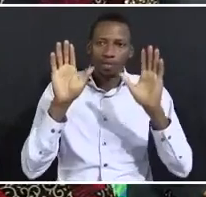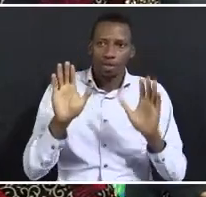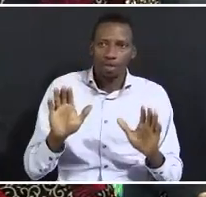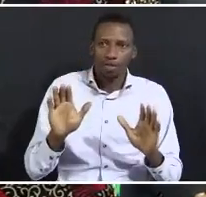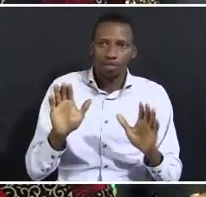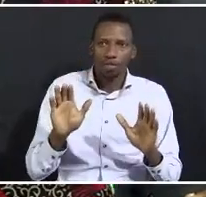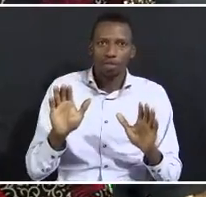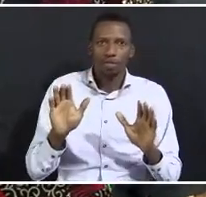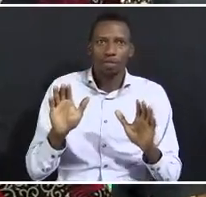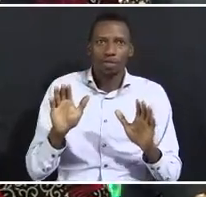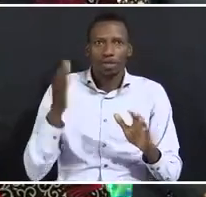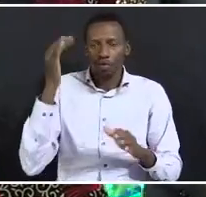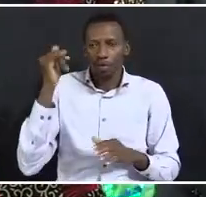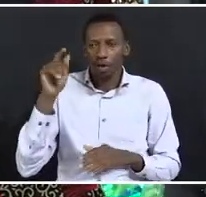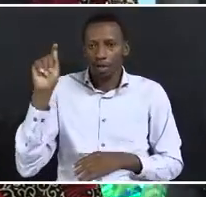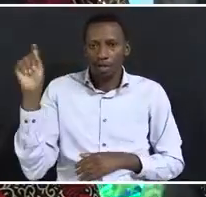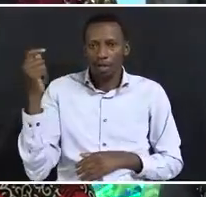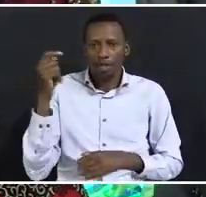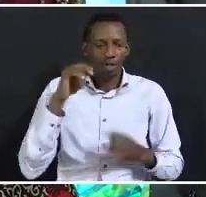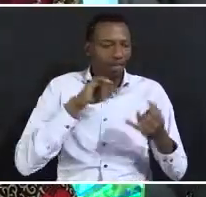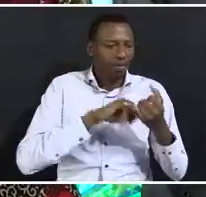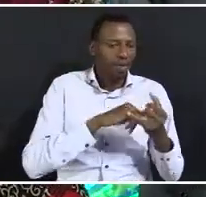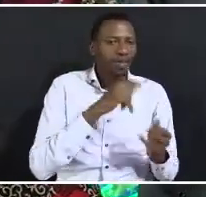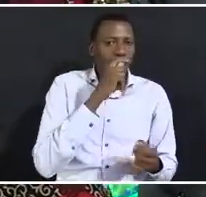marrying Tanzania. Hallelujah.